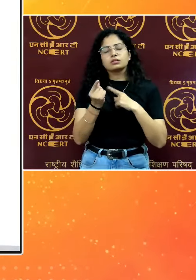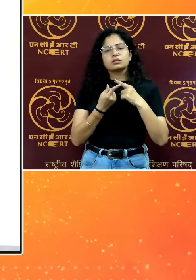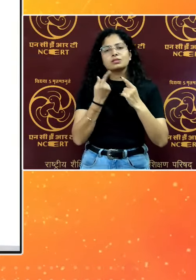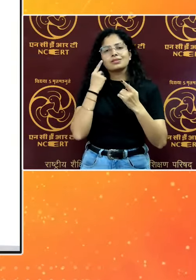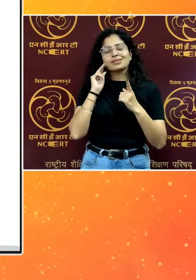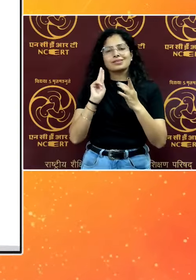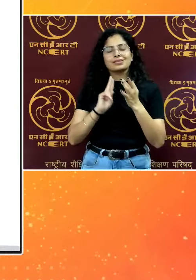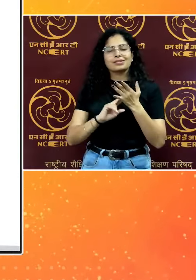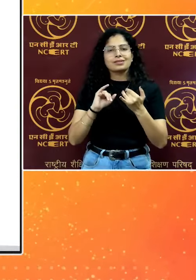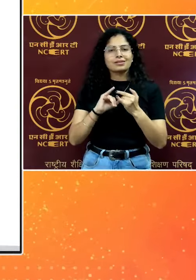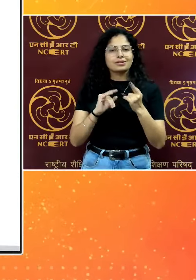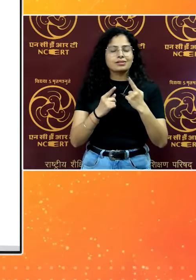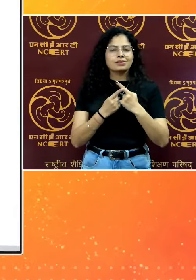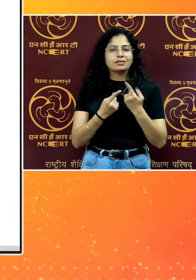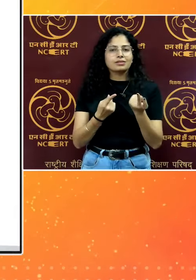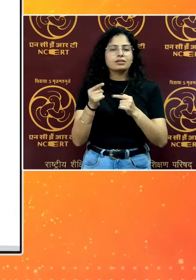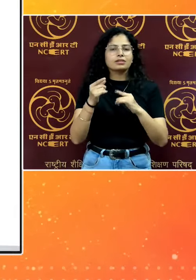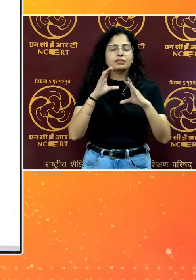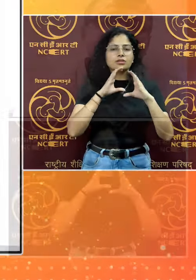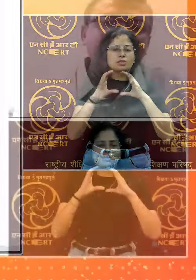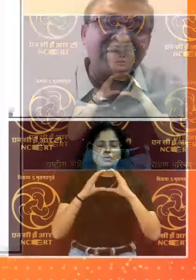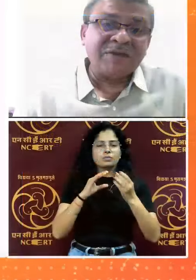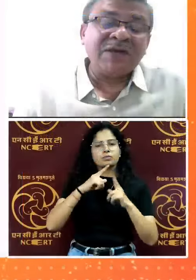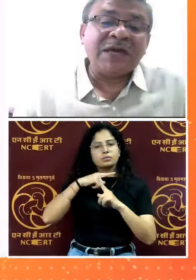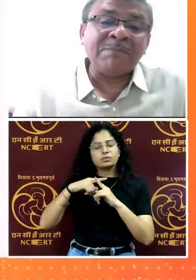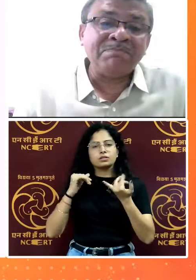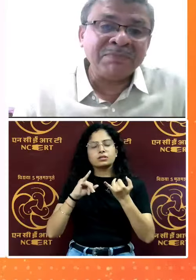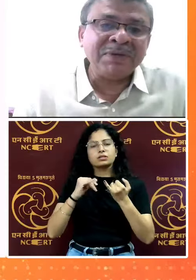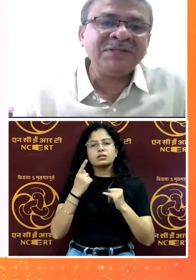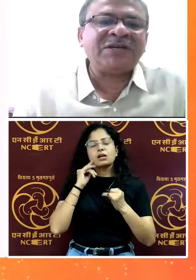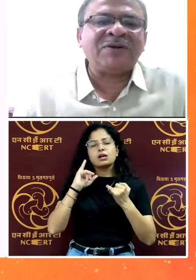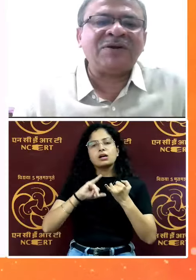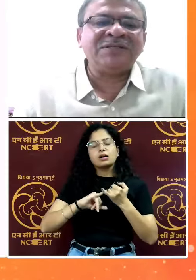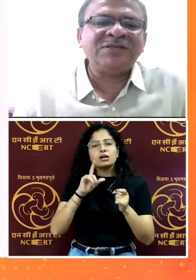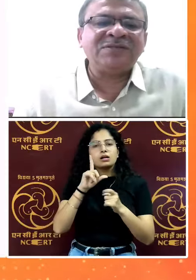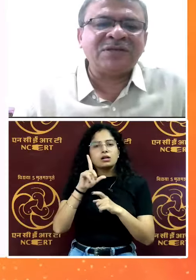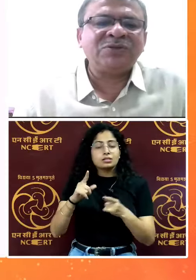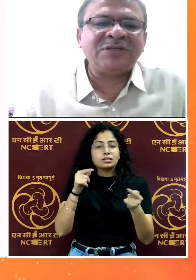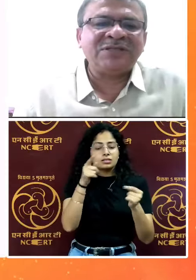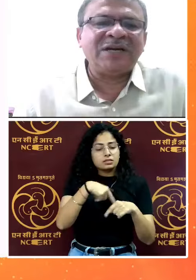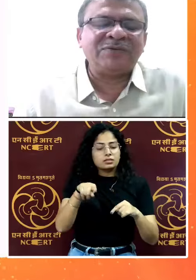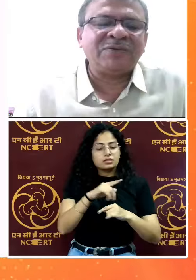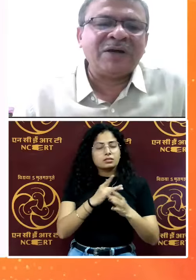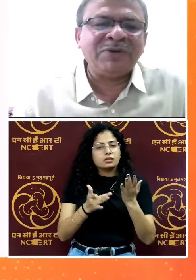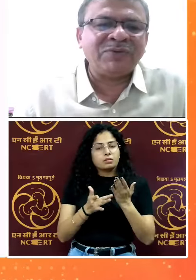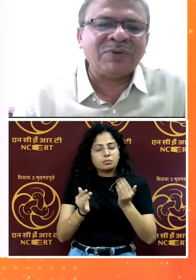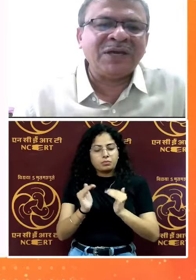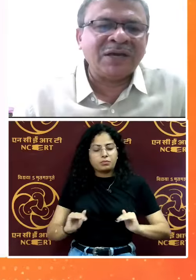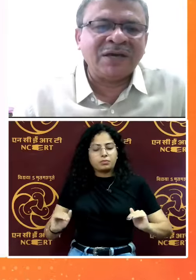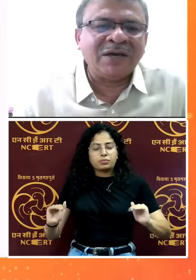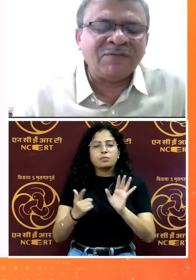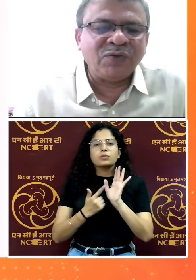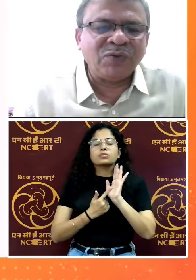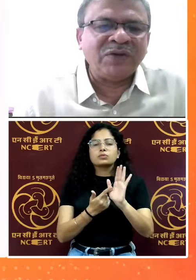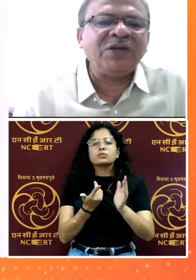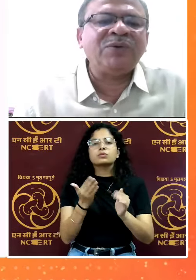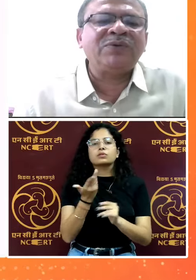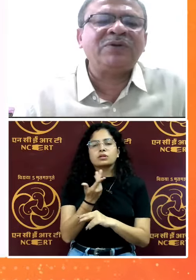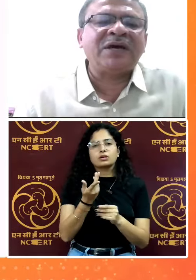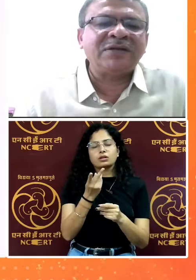Augmentative and Alternative Communication and Sign Language, where we implement technologies to the children. So I'll be showing a